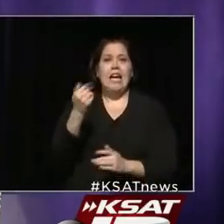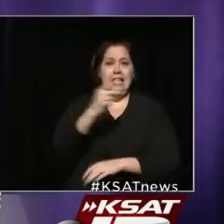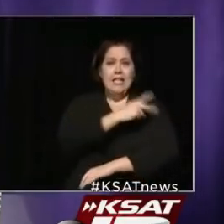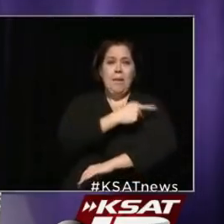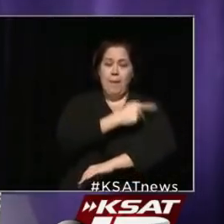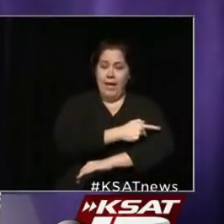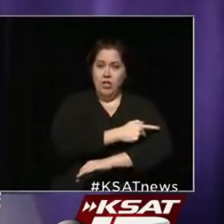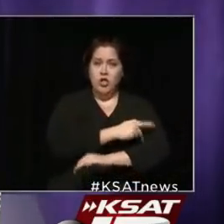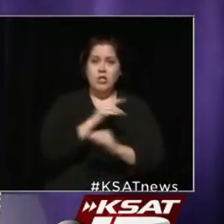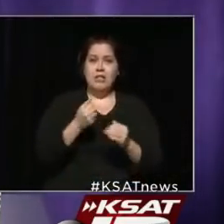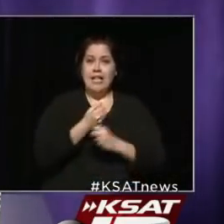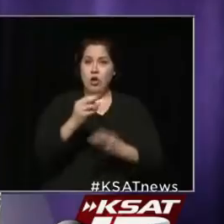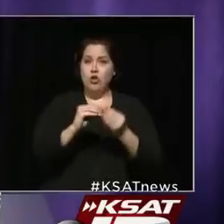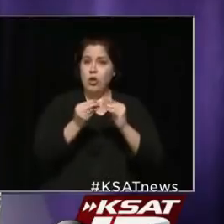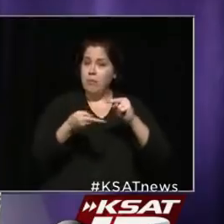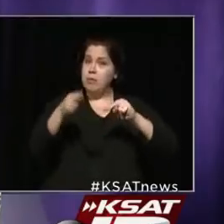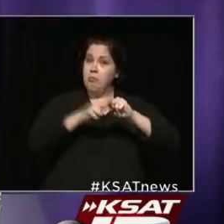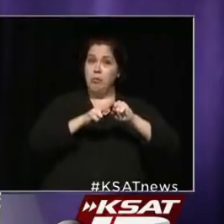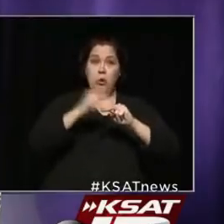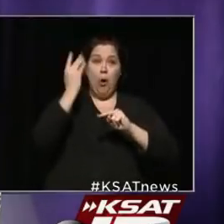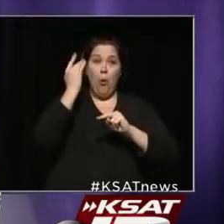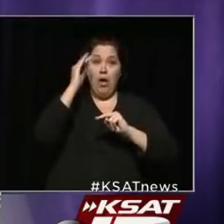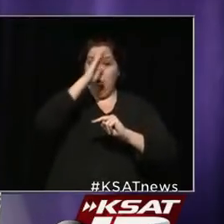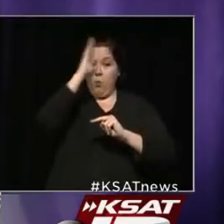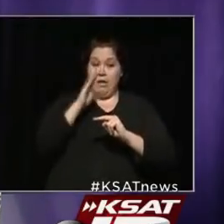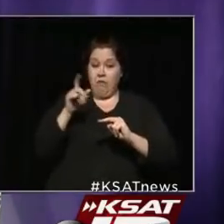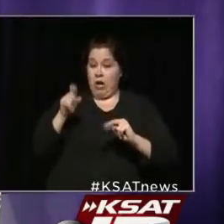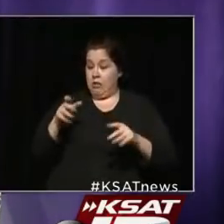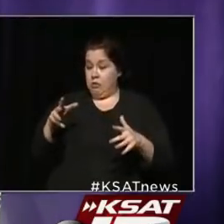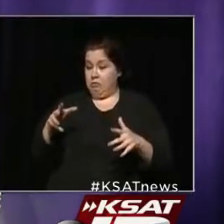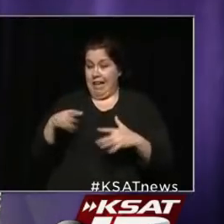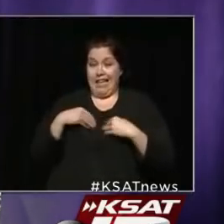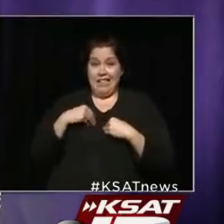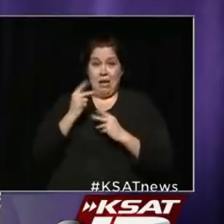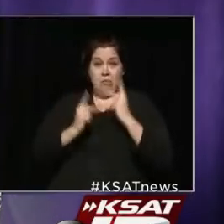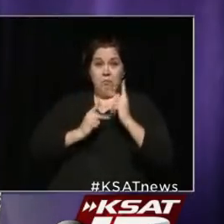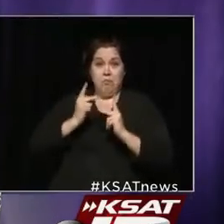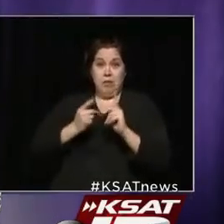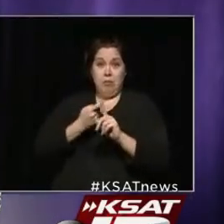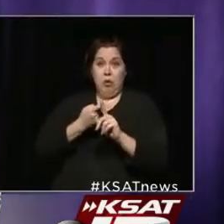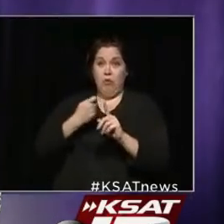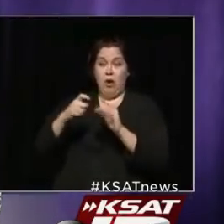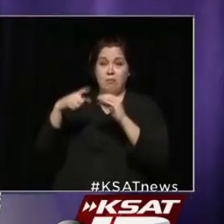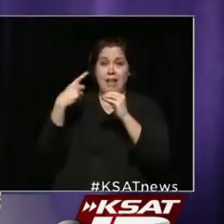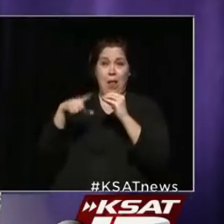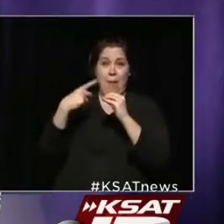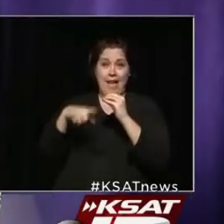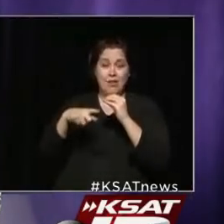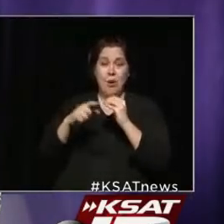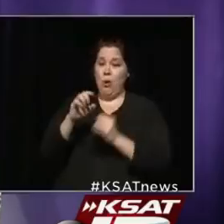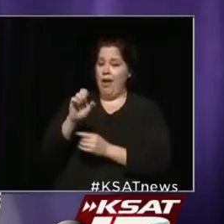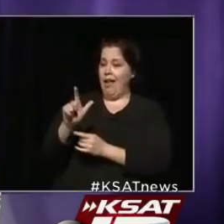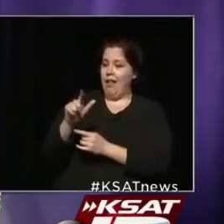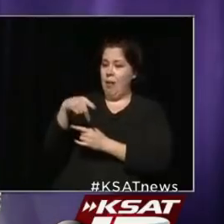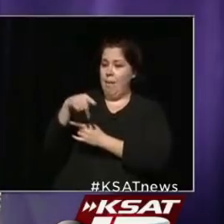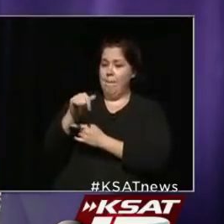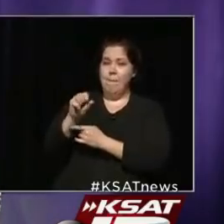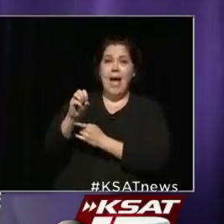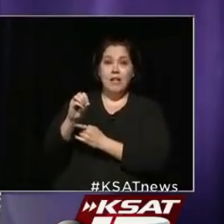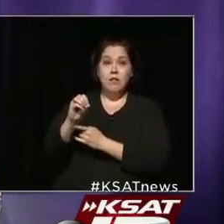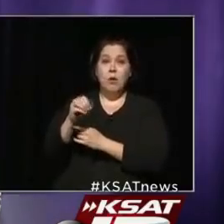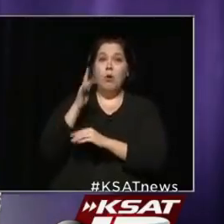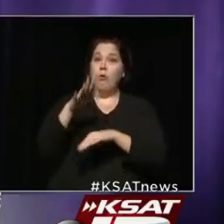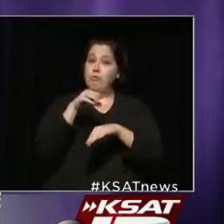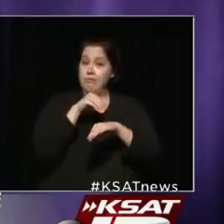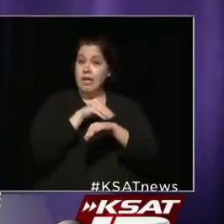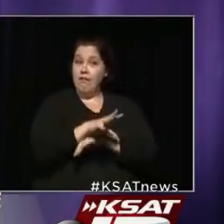that's driven our numbers up because we've never had to take patients from El Paso. So that's kind of affecting